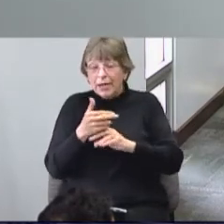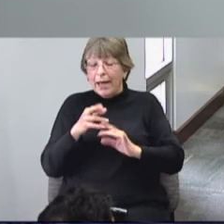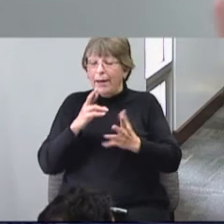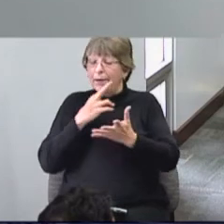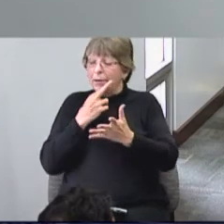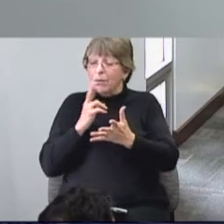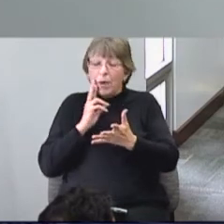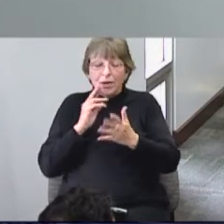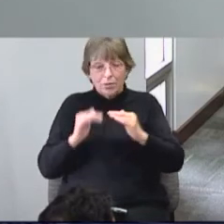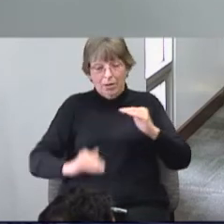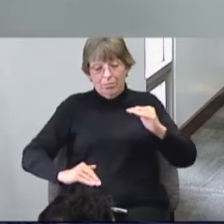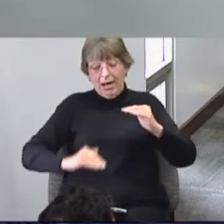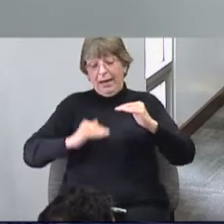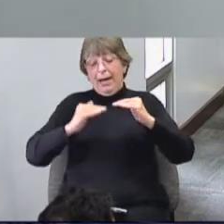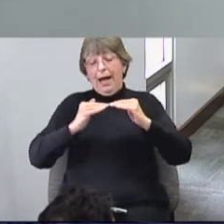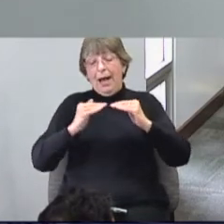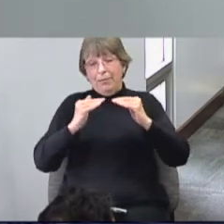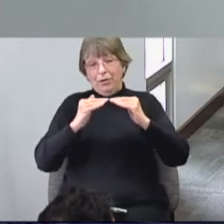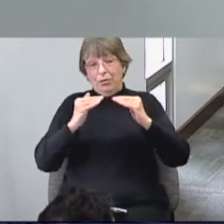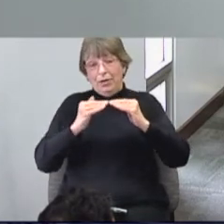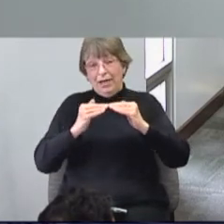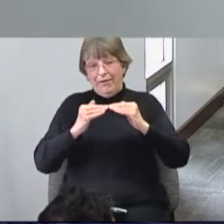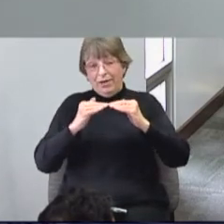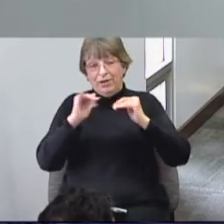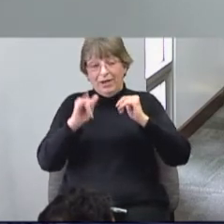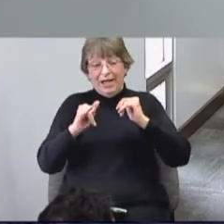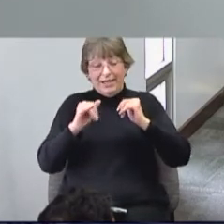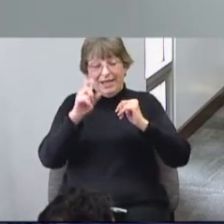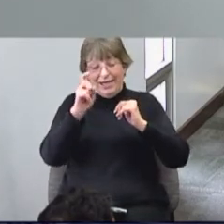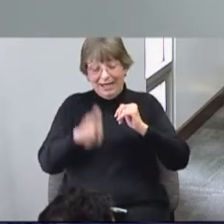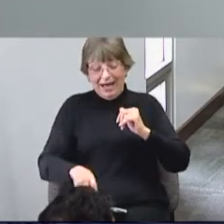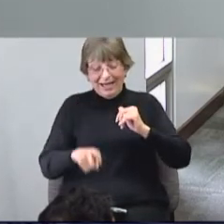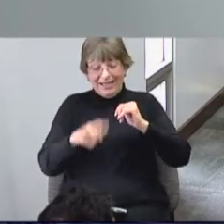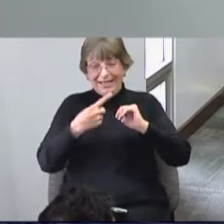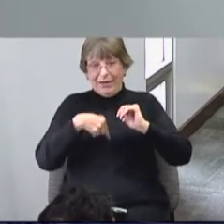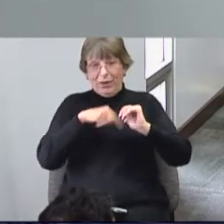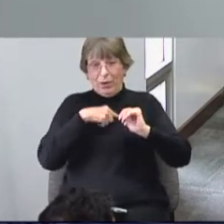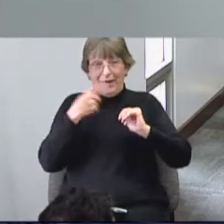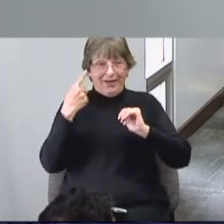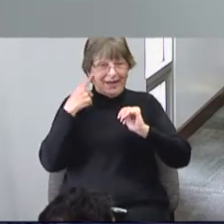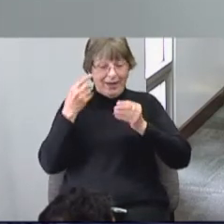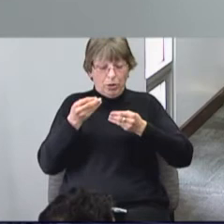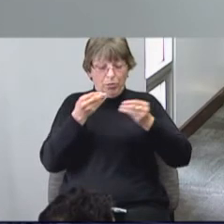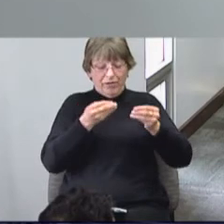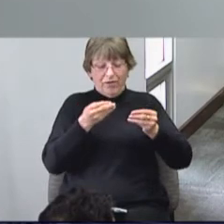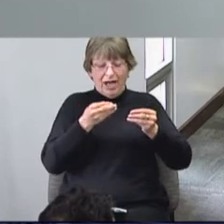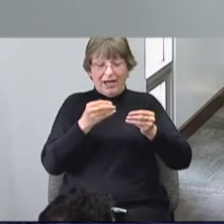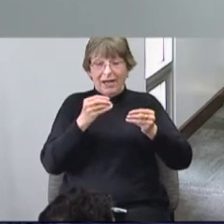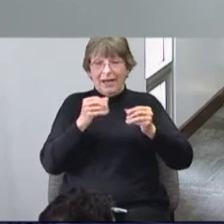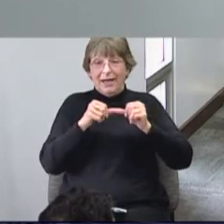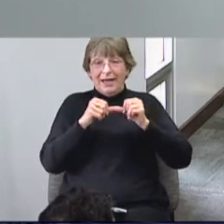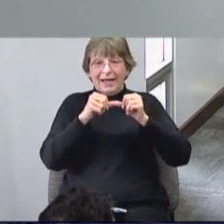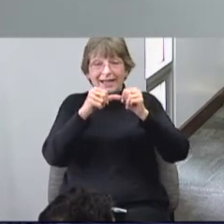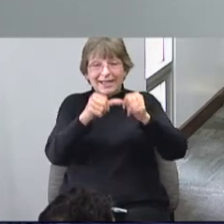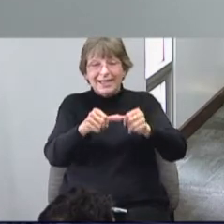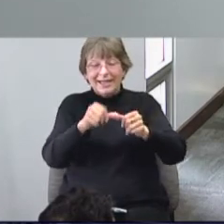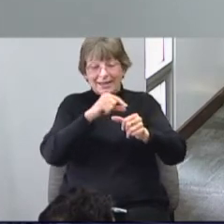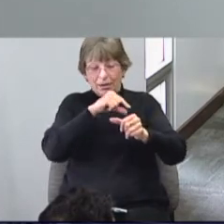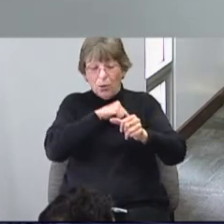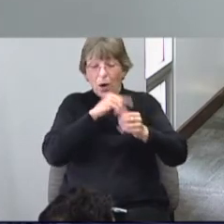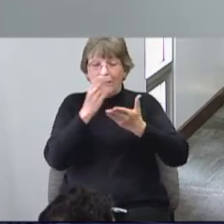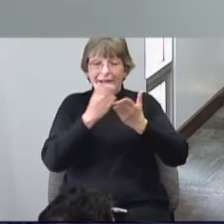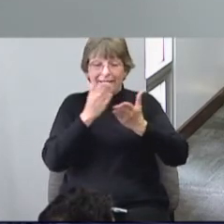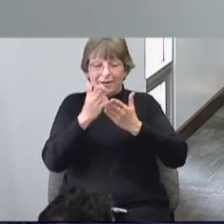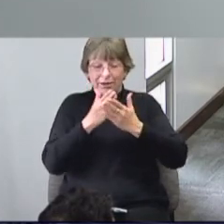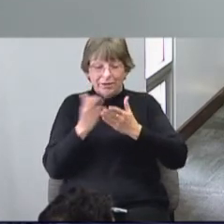to a level that is necessary, we think, to provide consistent quality service to bring